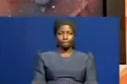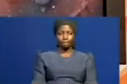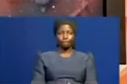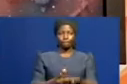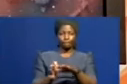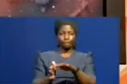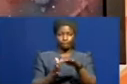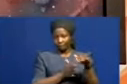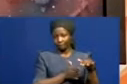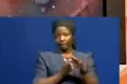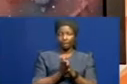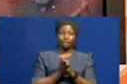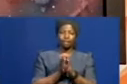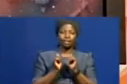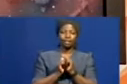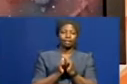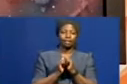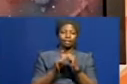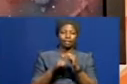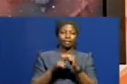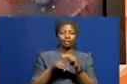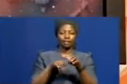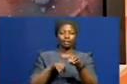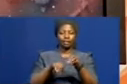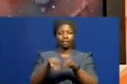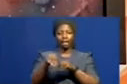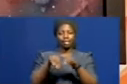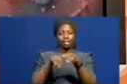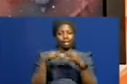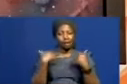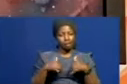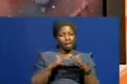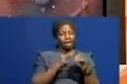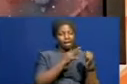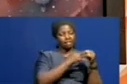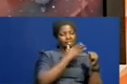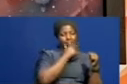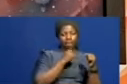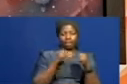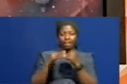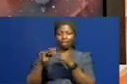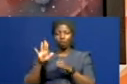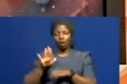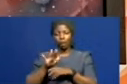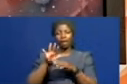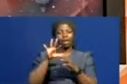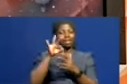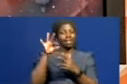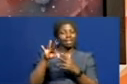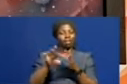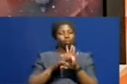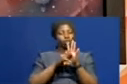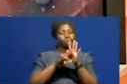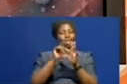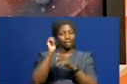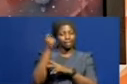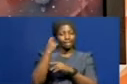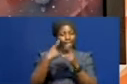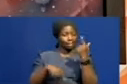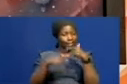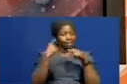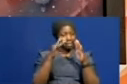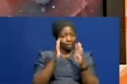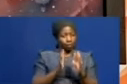on chess, 16 chess players, 8 men and 8 women, have been selected to represent Kenya the